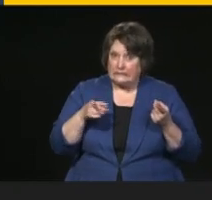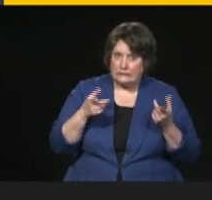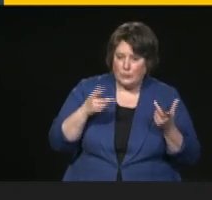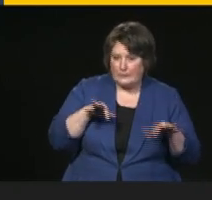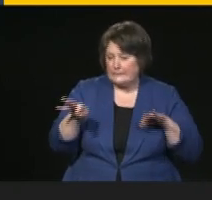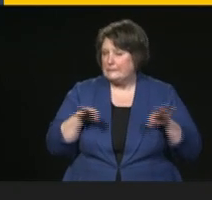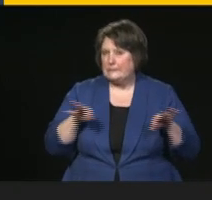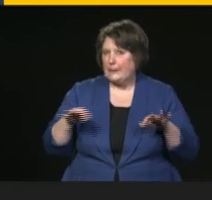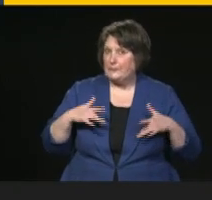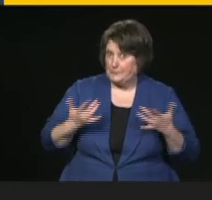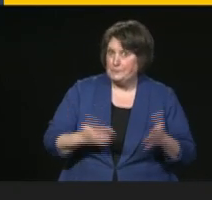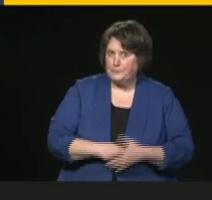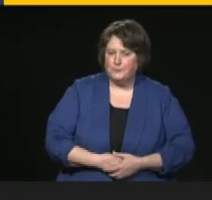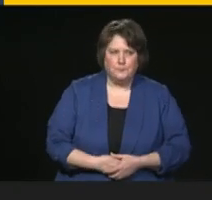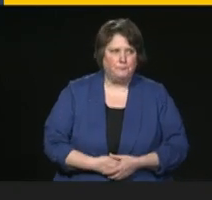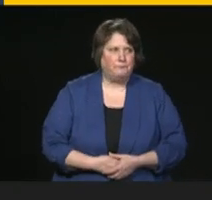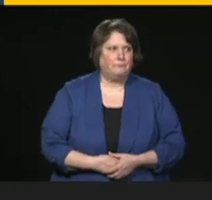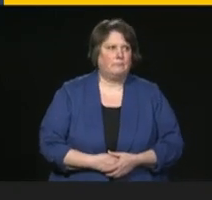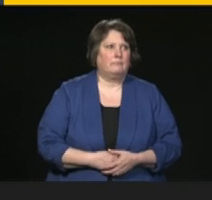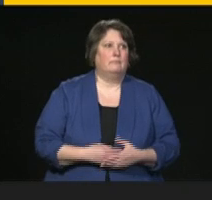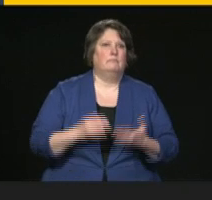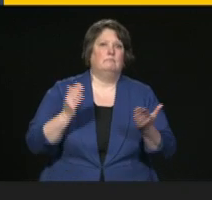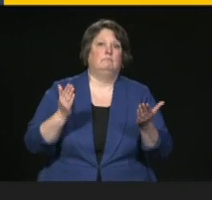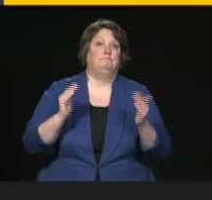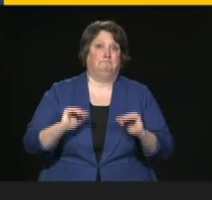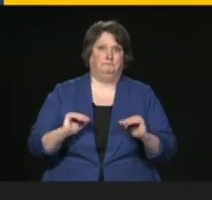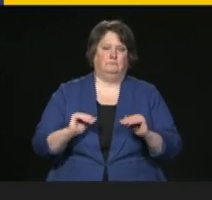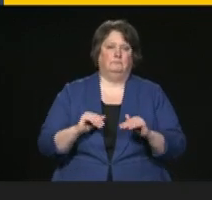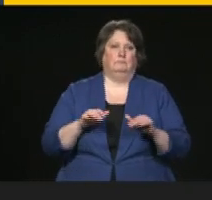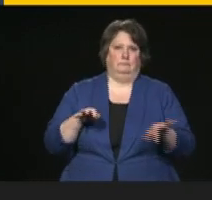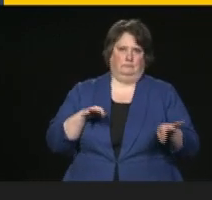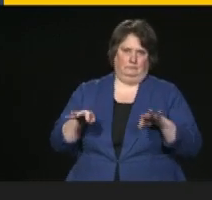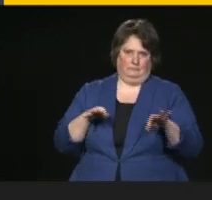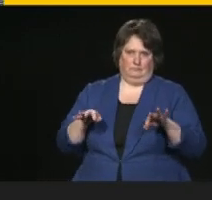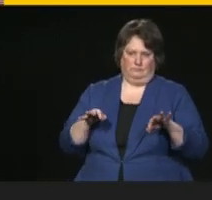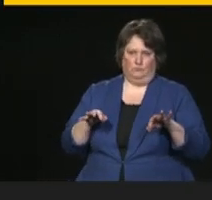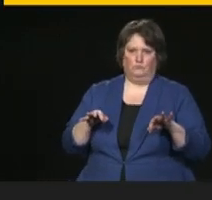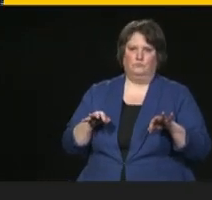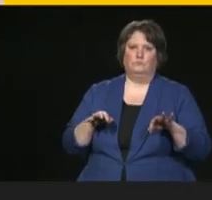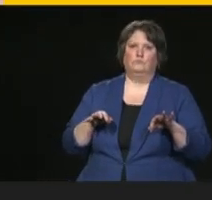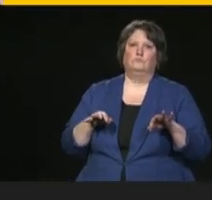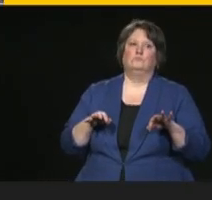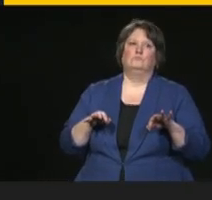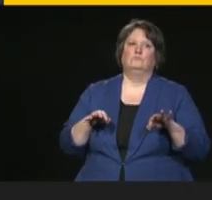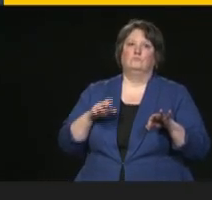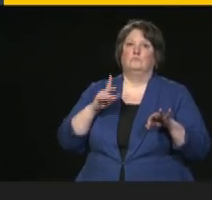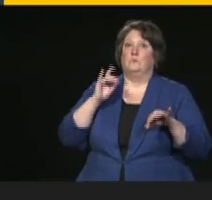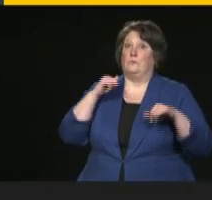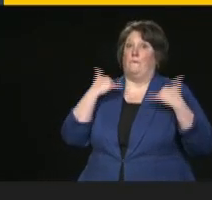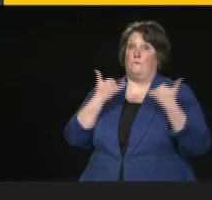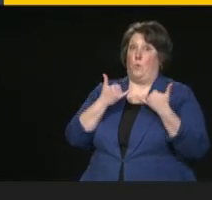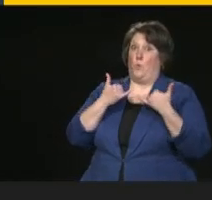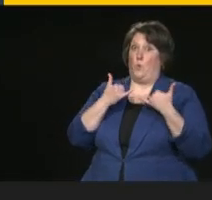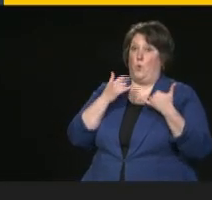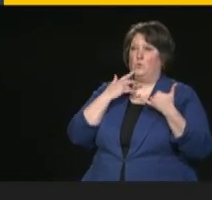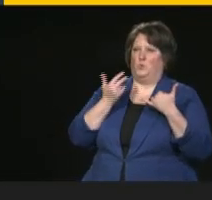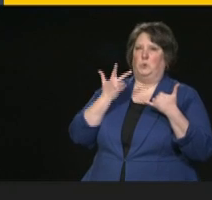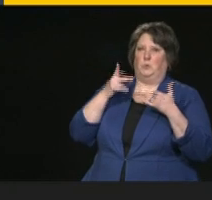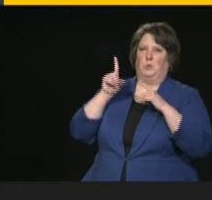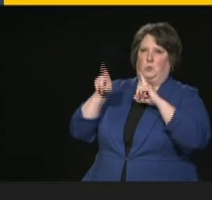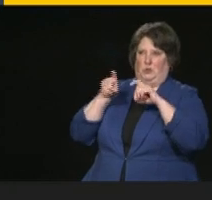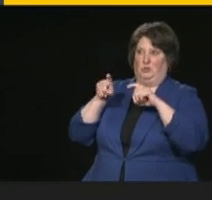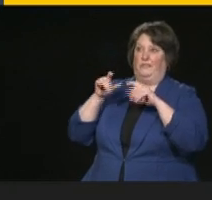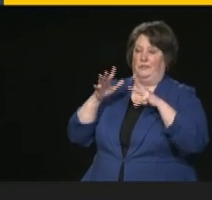Thank you. So for today, we'll be starting on the phone. We'll take three questions on the phone, come back to the room, and then go back to the